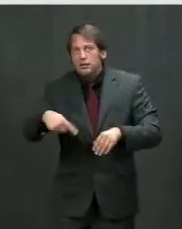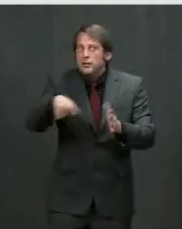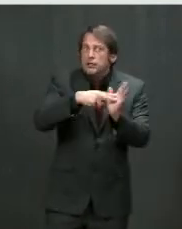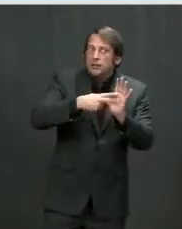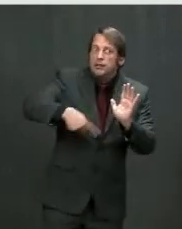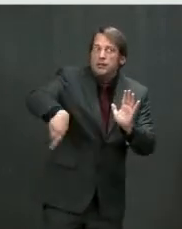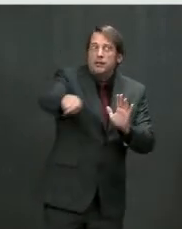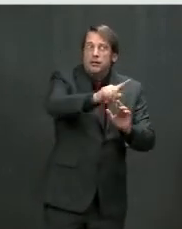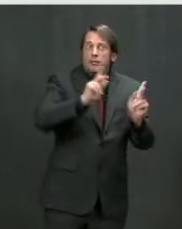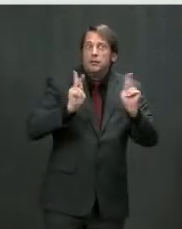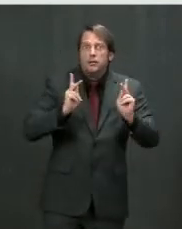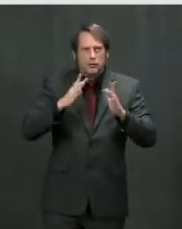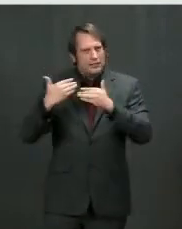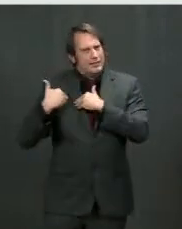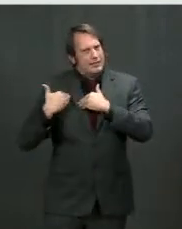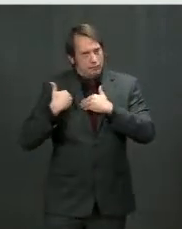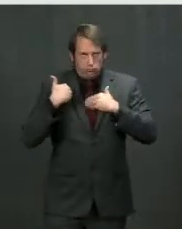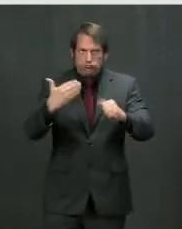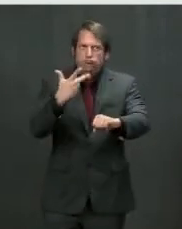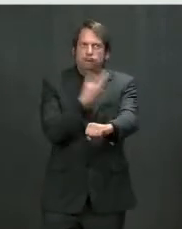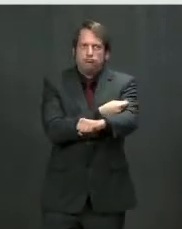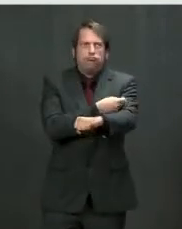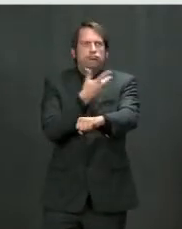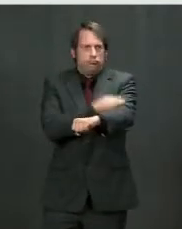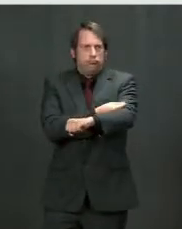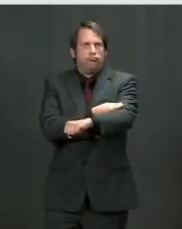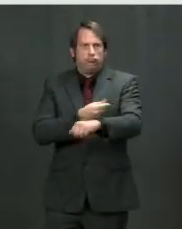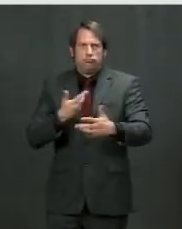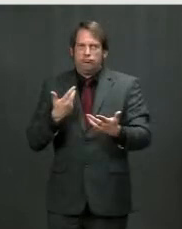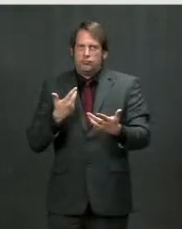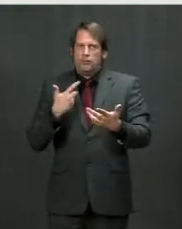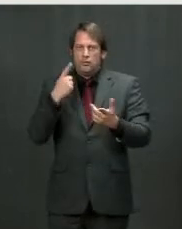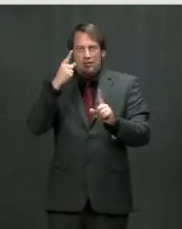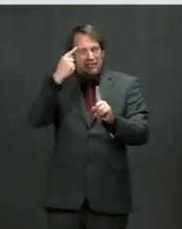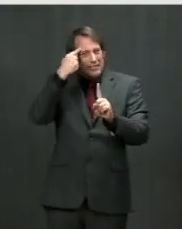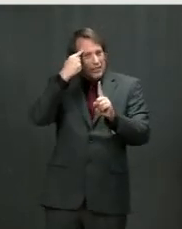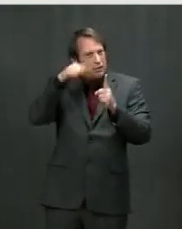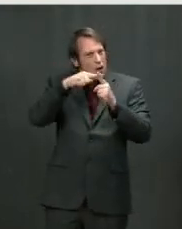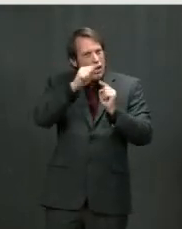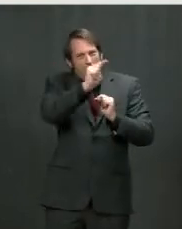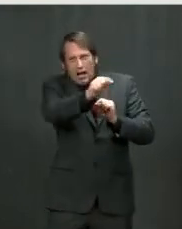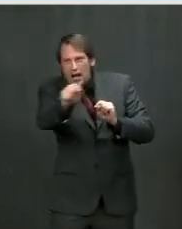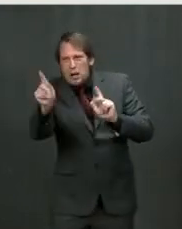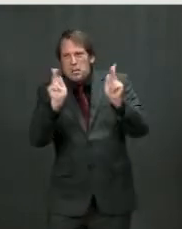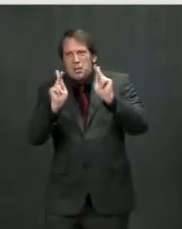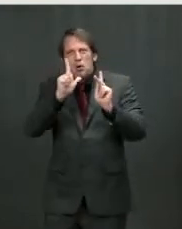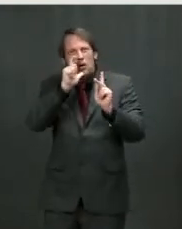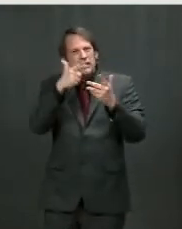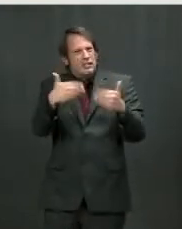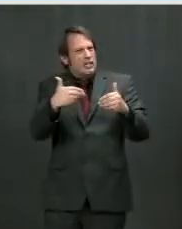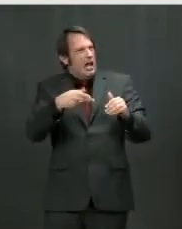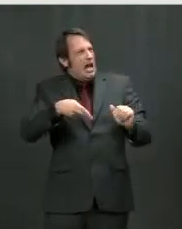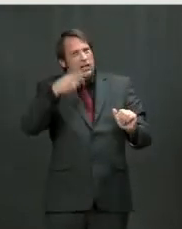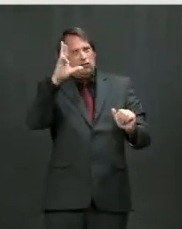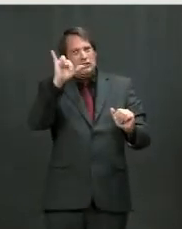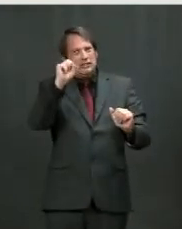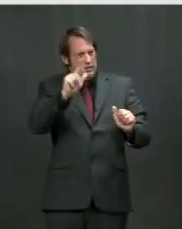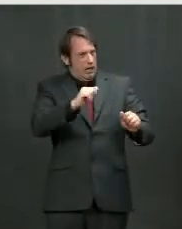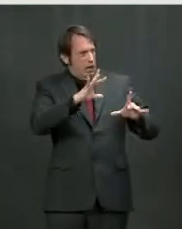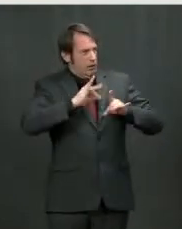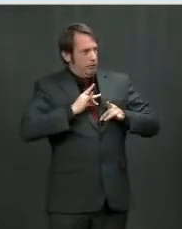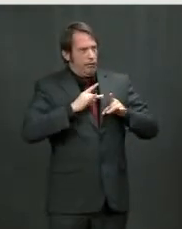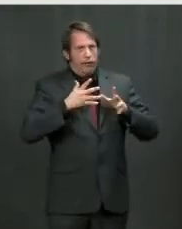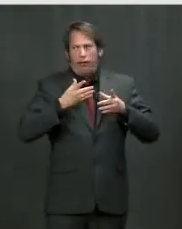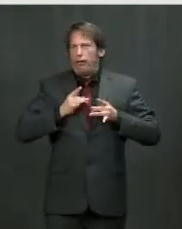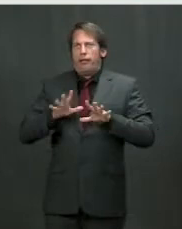can. We have to recognize the high risk of infection in areas of high community transmission. I encourage communities